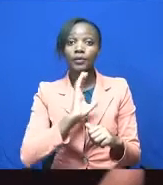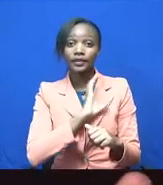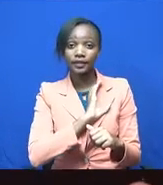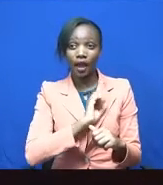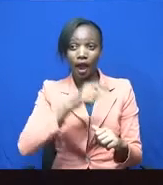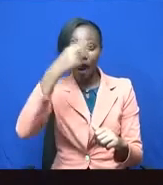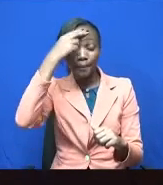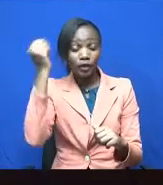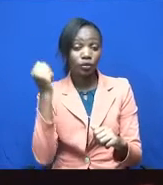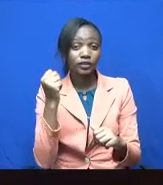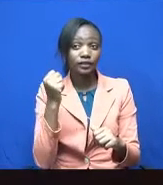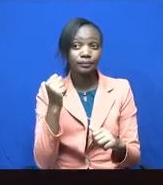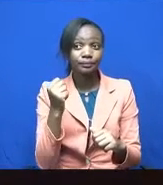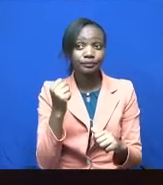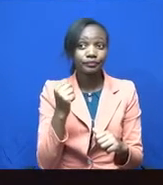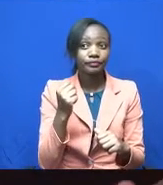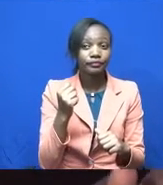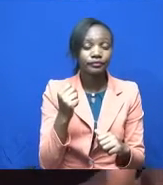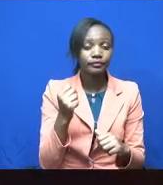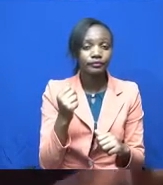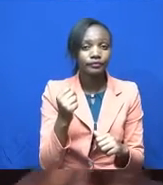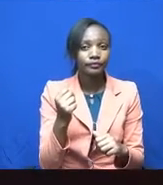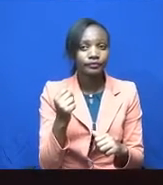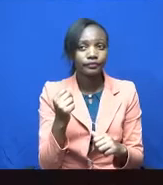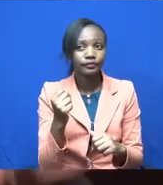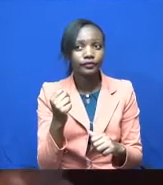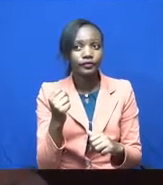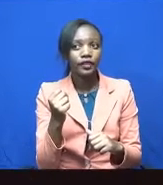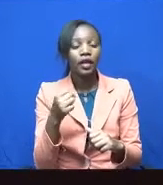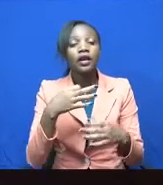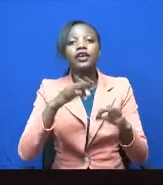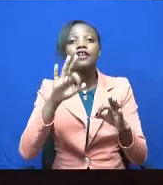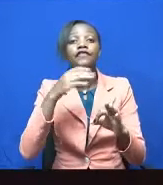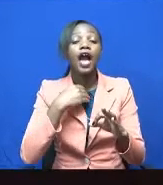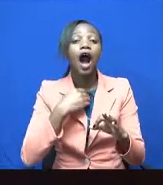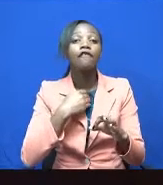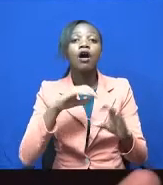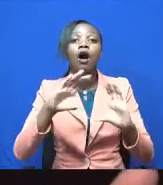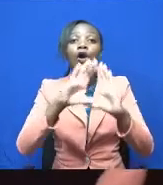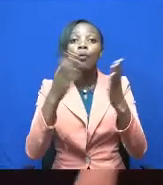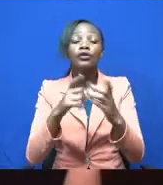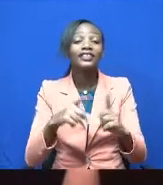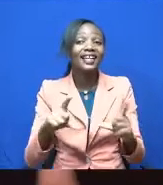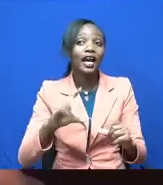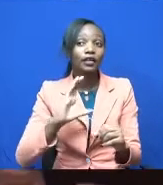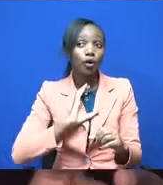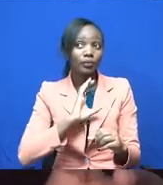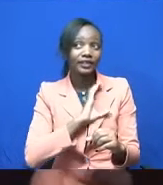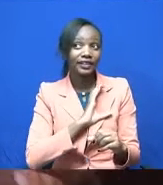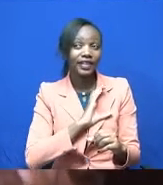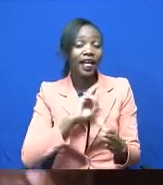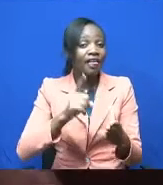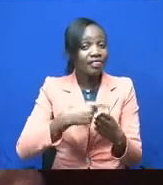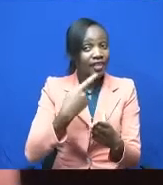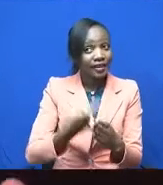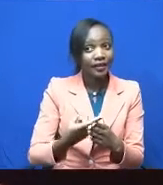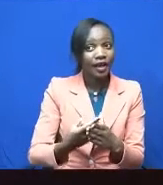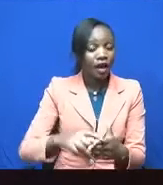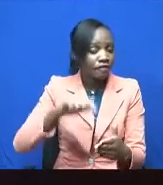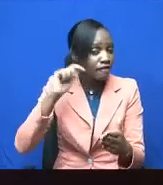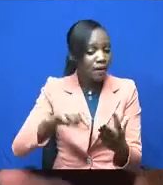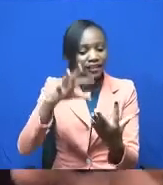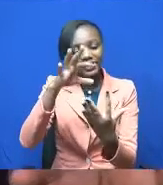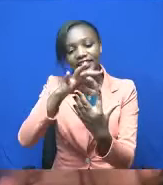the Land Act, it establishes community land committees. And that's where now they need now to select a